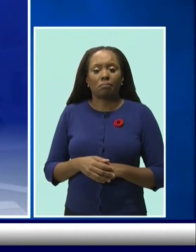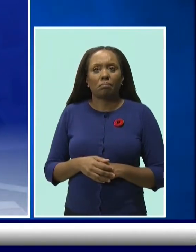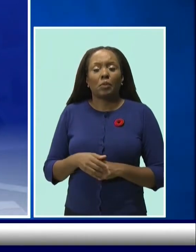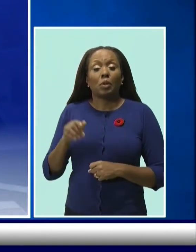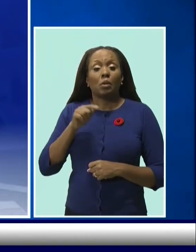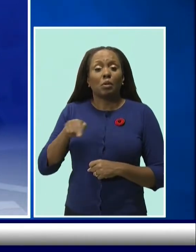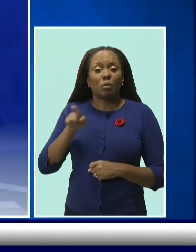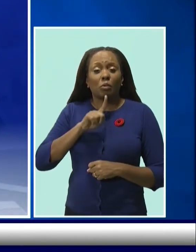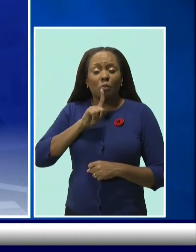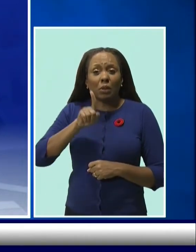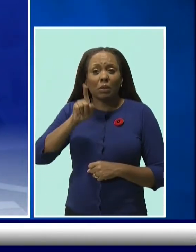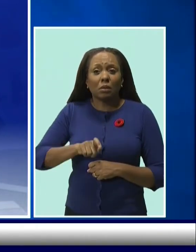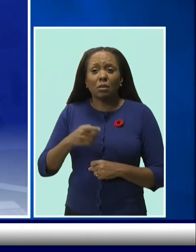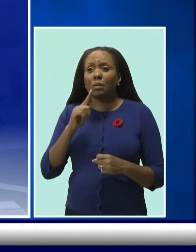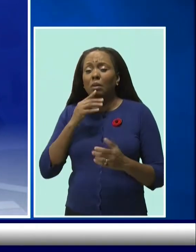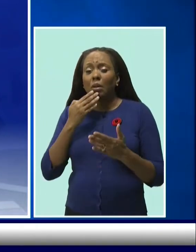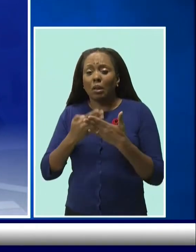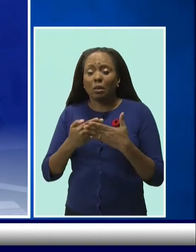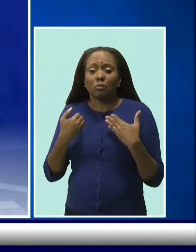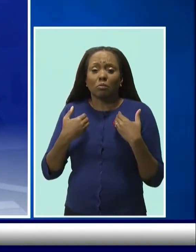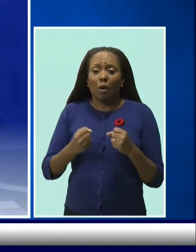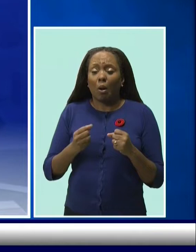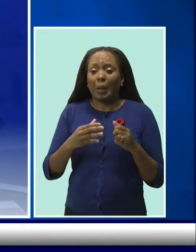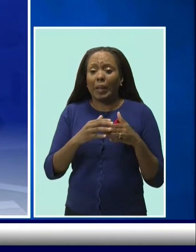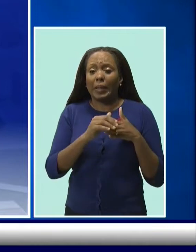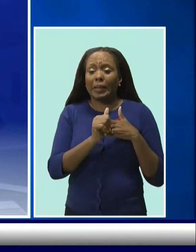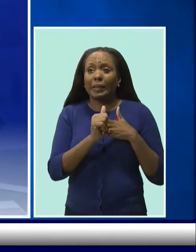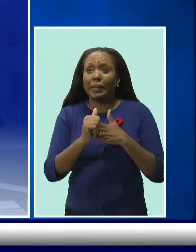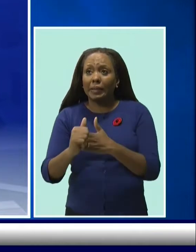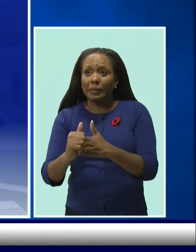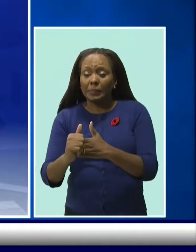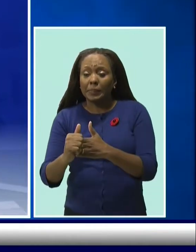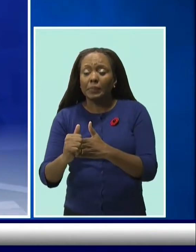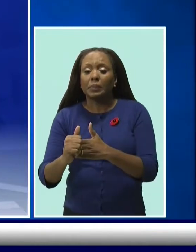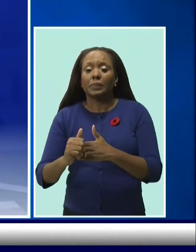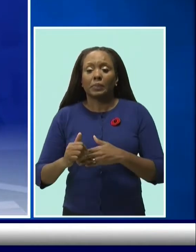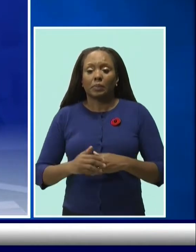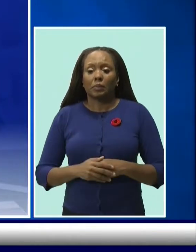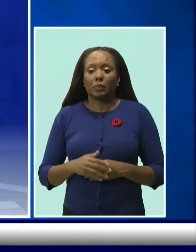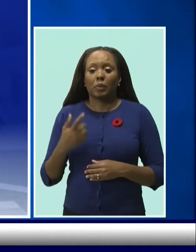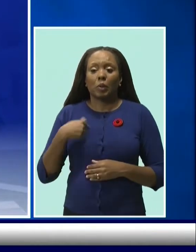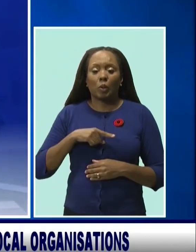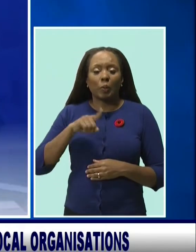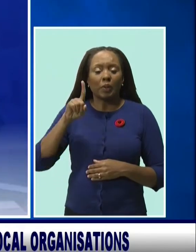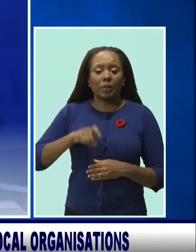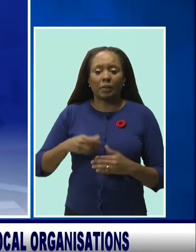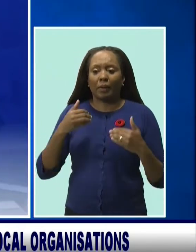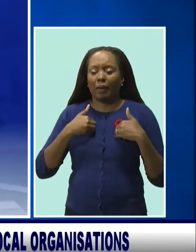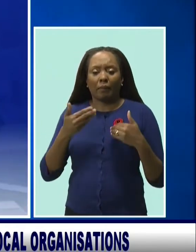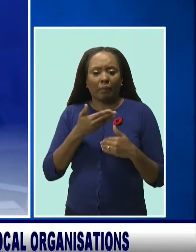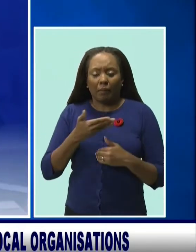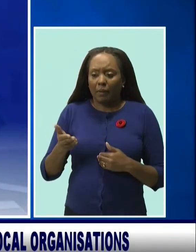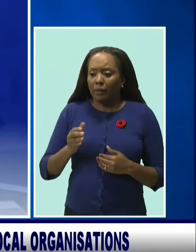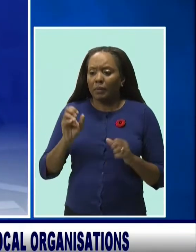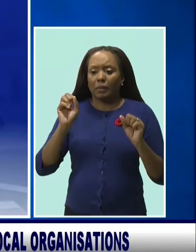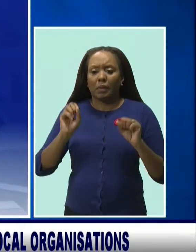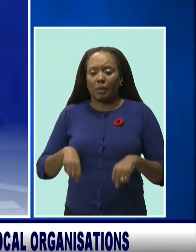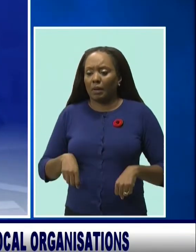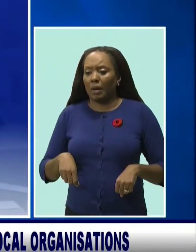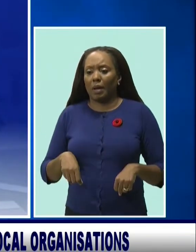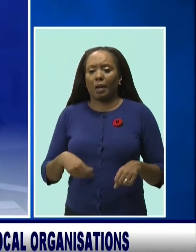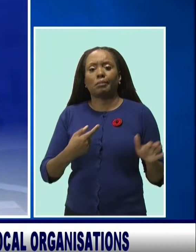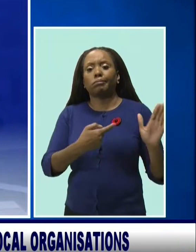have to have strong leadership. You have to have mechanisms that we can roll out to our people who are reporting to